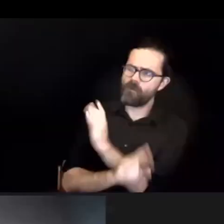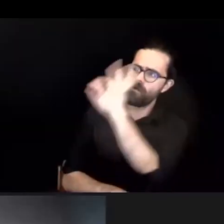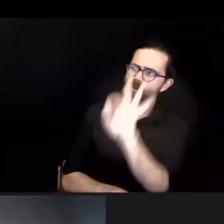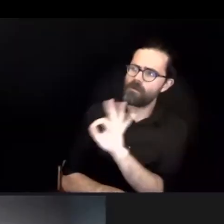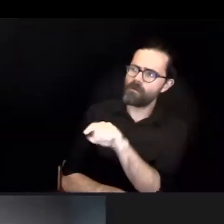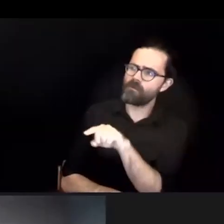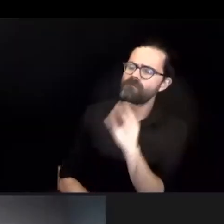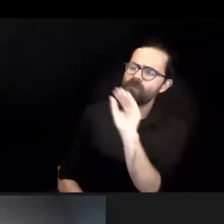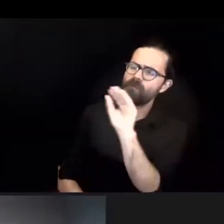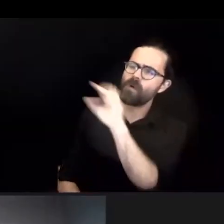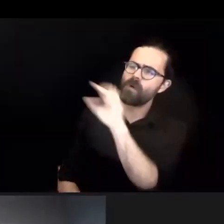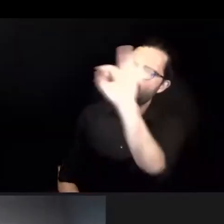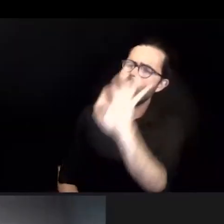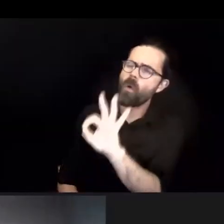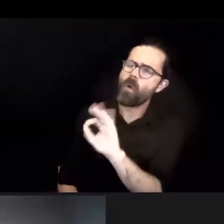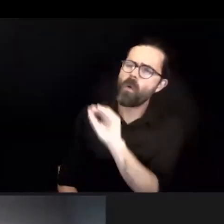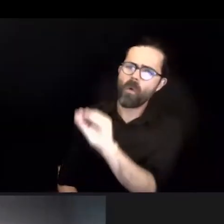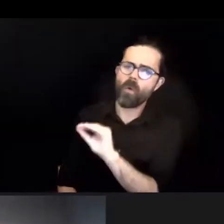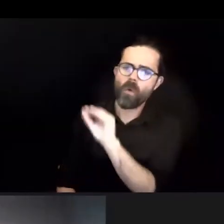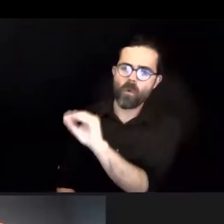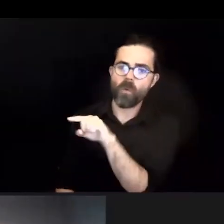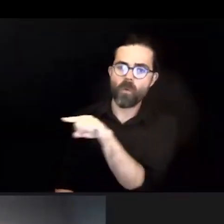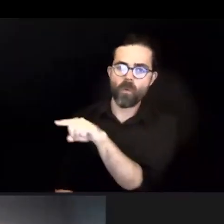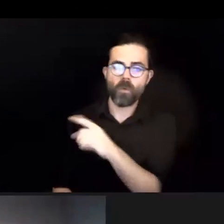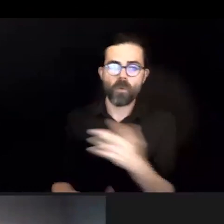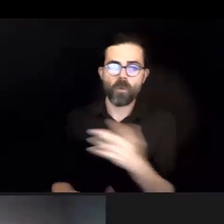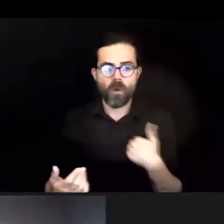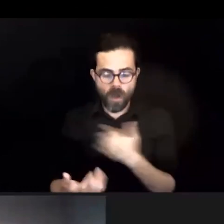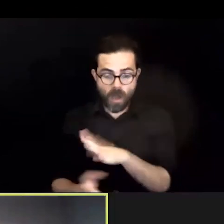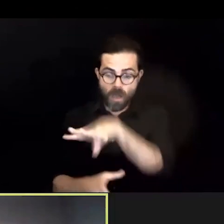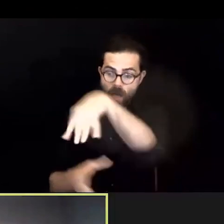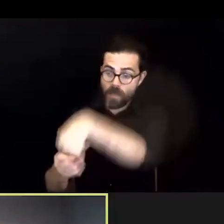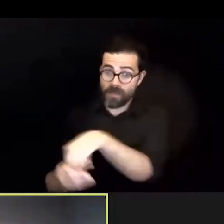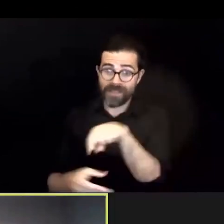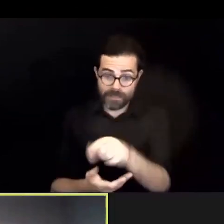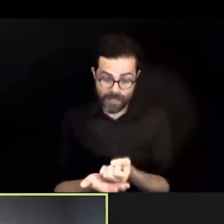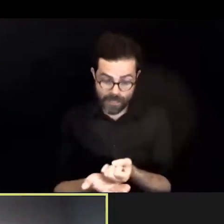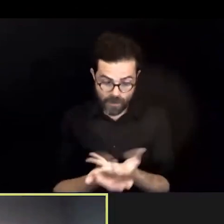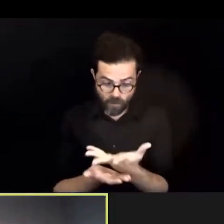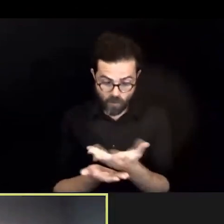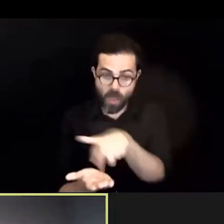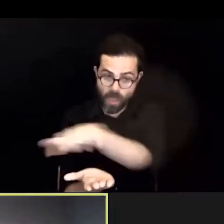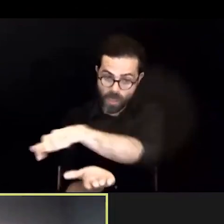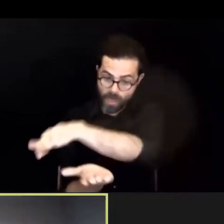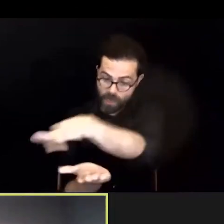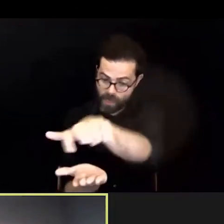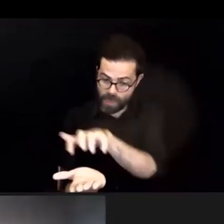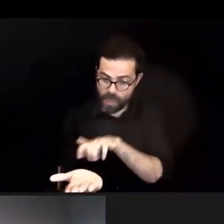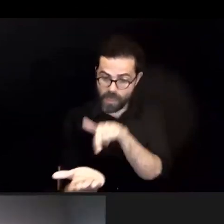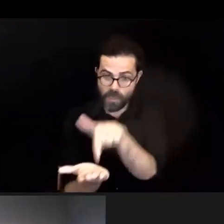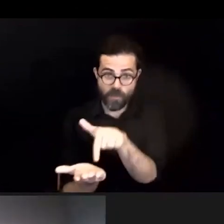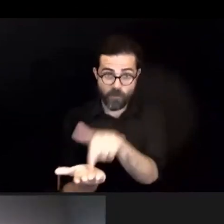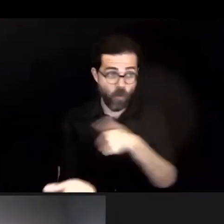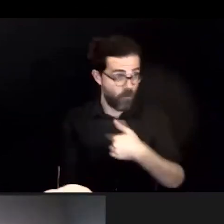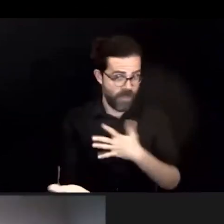I was not directly involved in this report. Okay. the person wasn't able